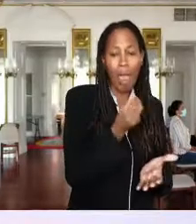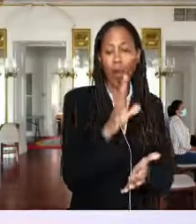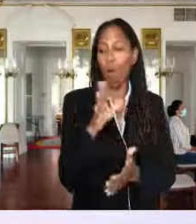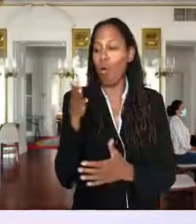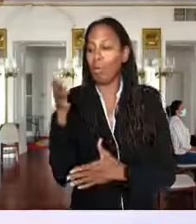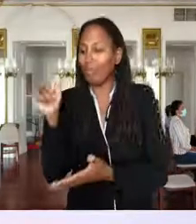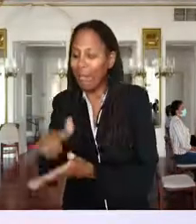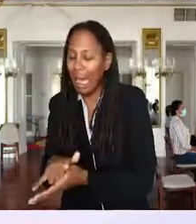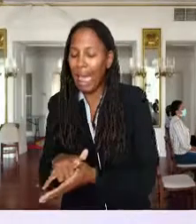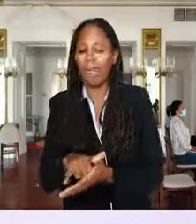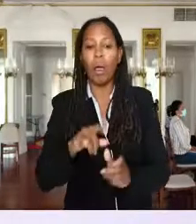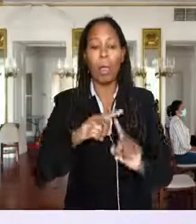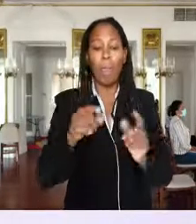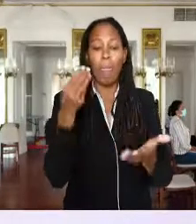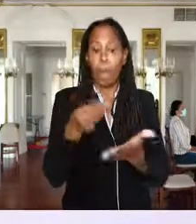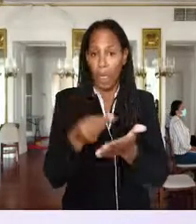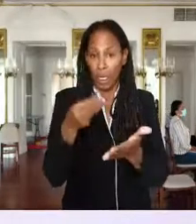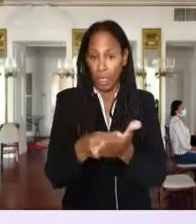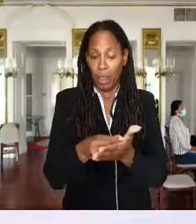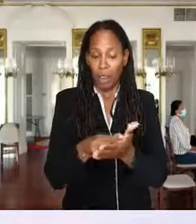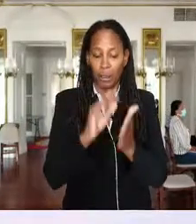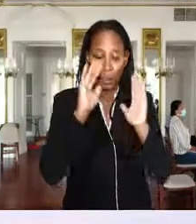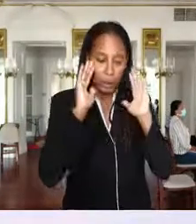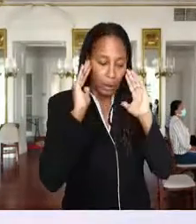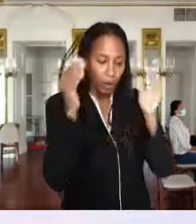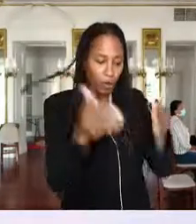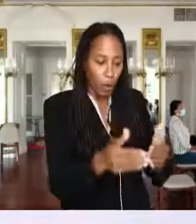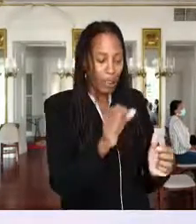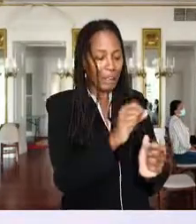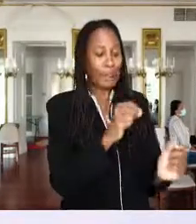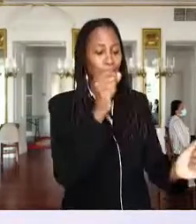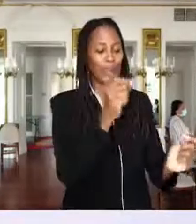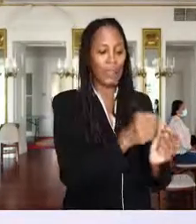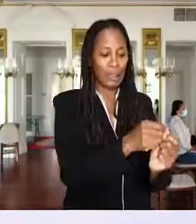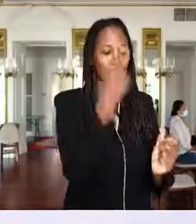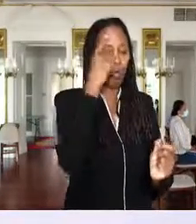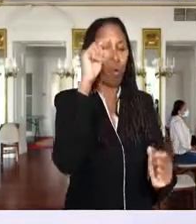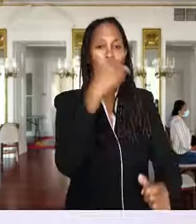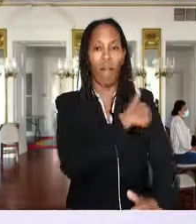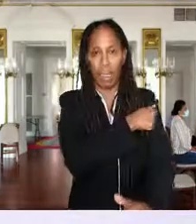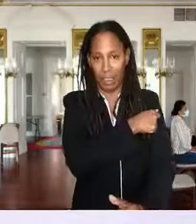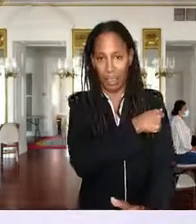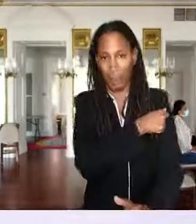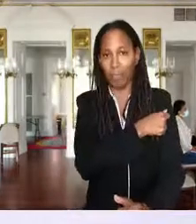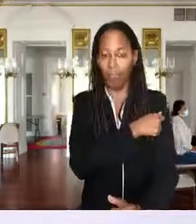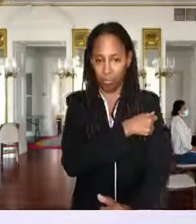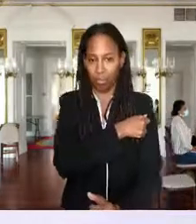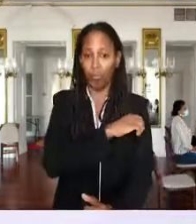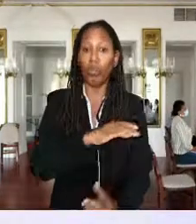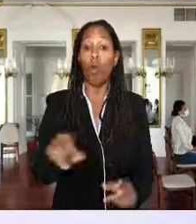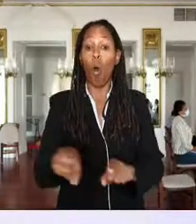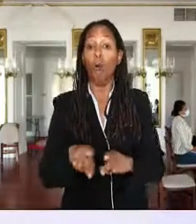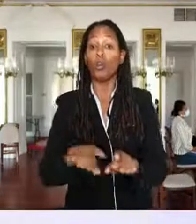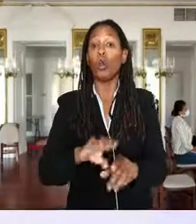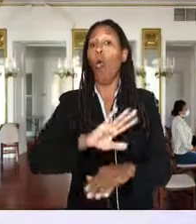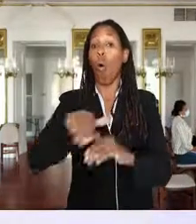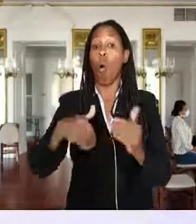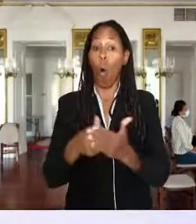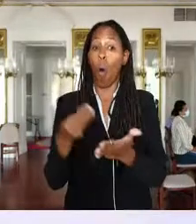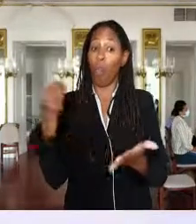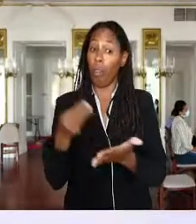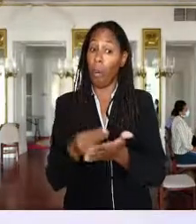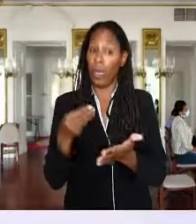specifically for vaccine promotions. And all of our COVID-related funds received thus far are